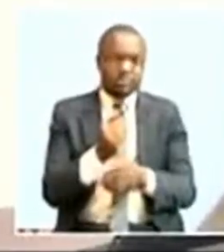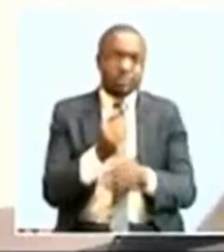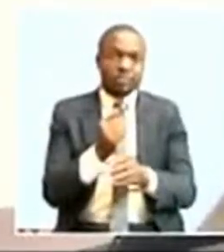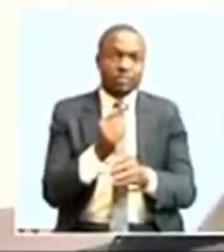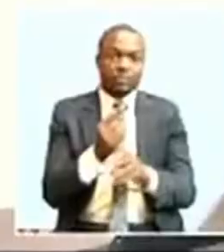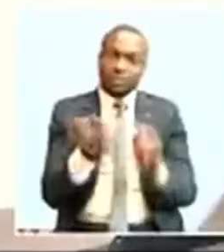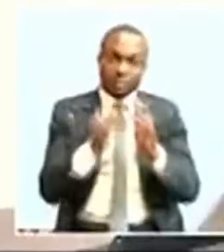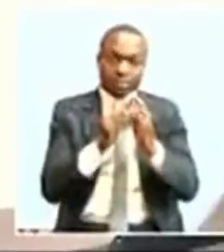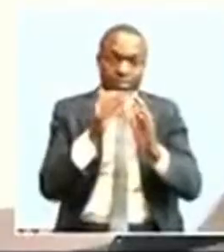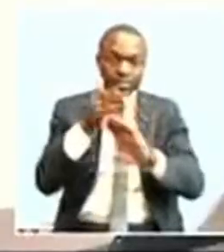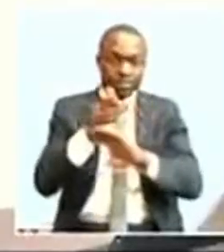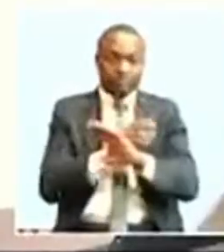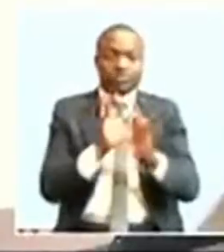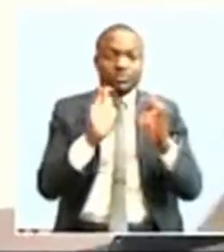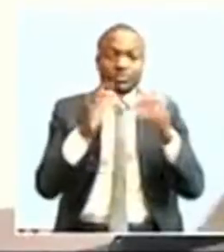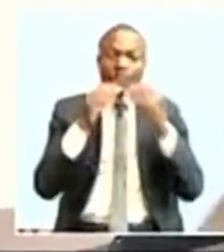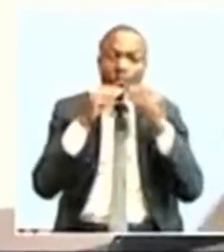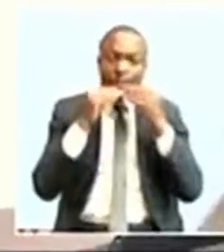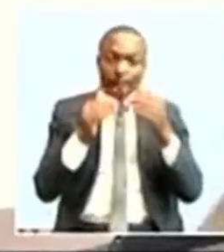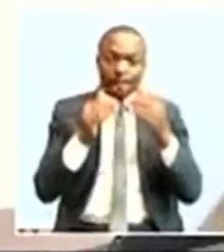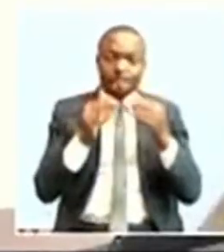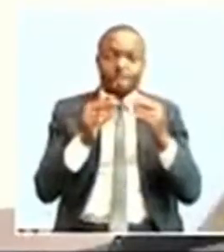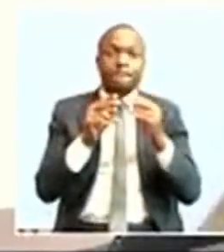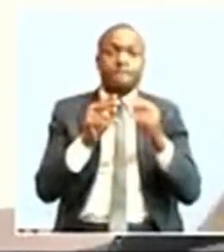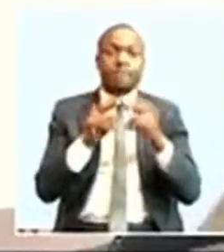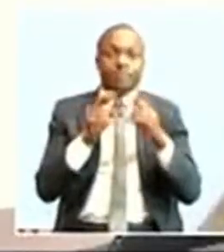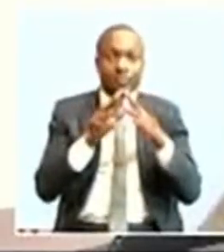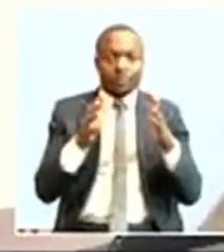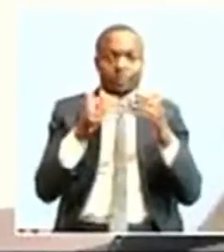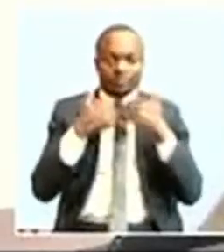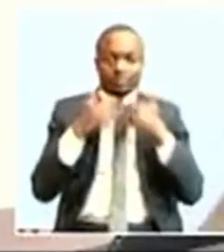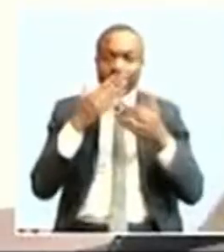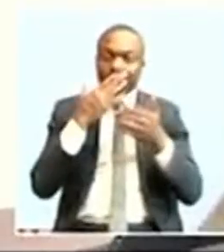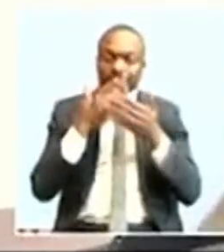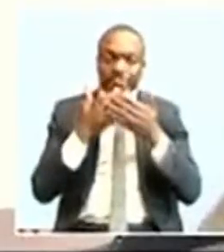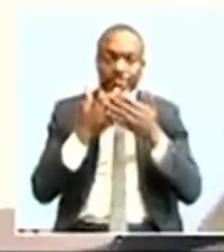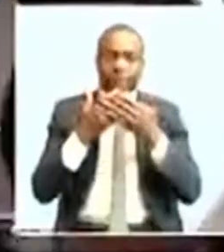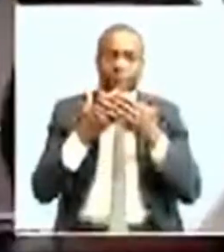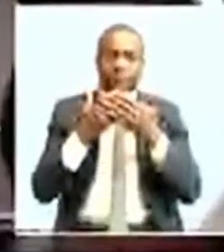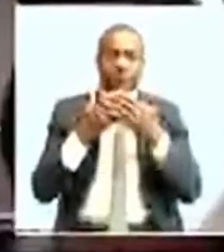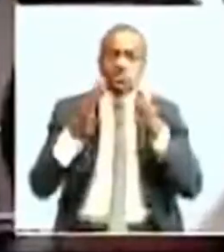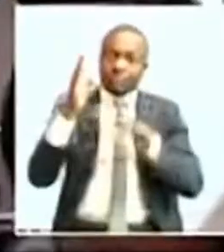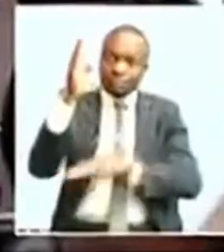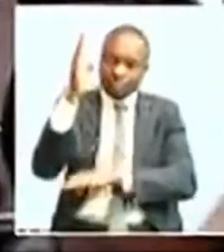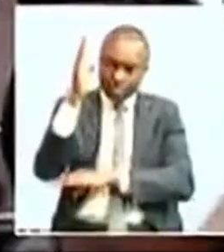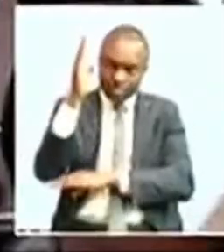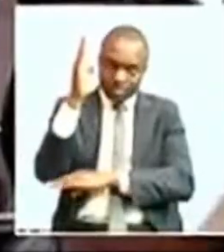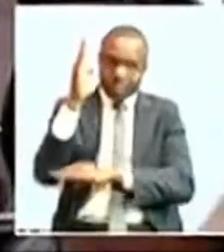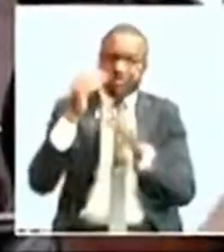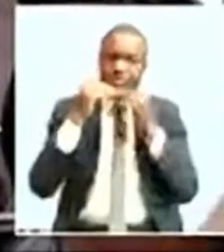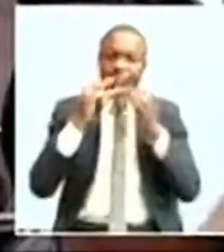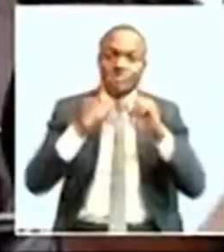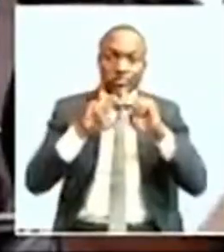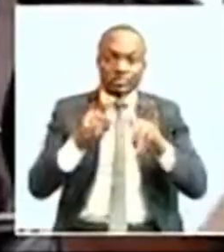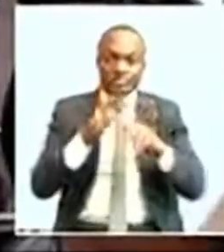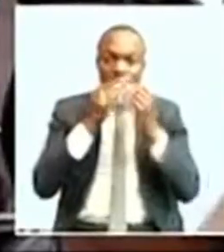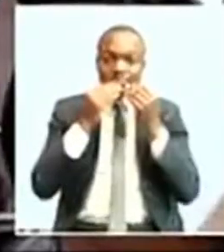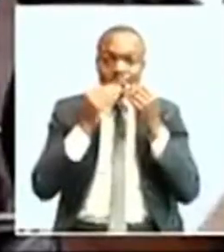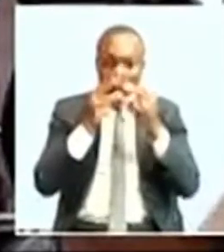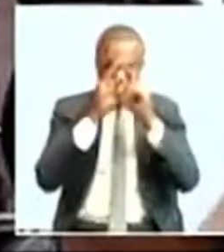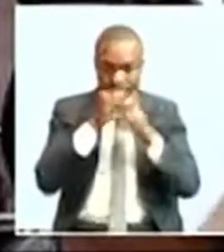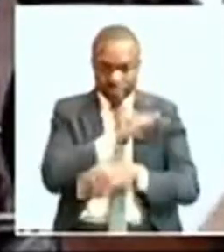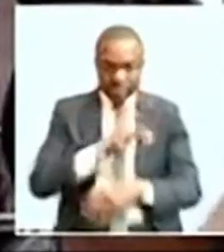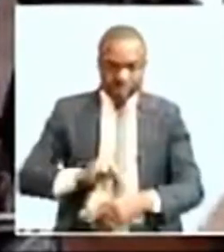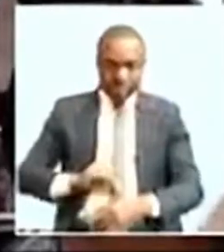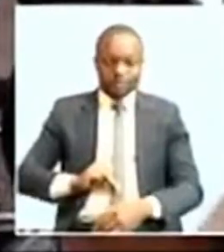this committee. We thank you very much and have a blessed afternoon. Thank you very much, Chair. Thank you, honorable members.